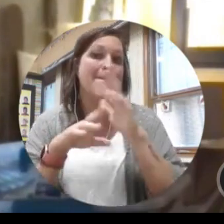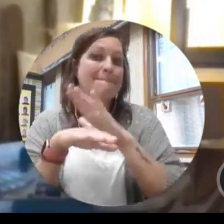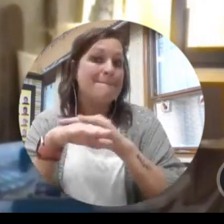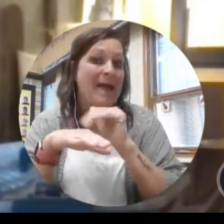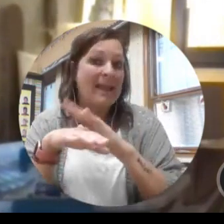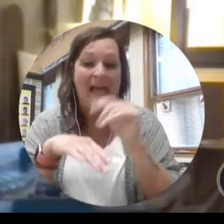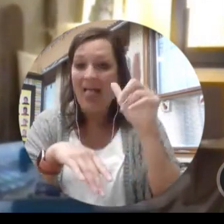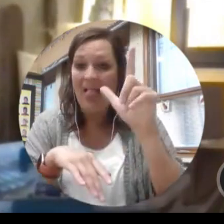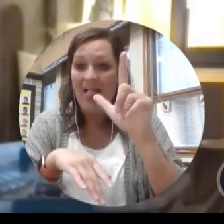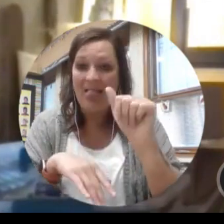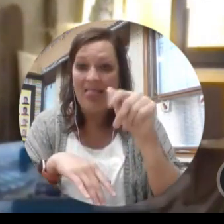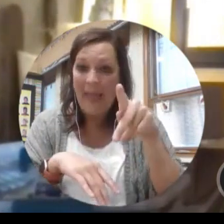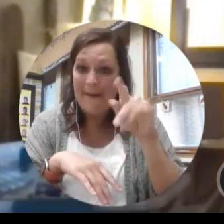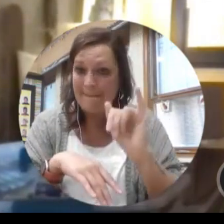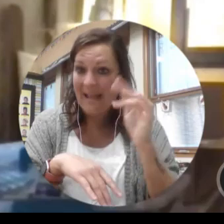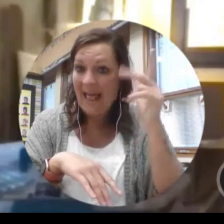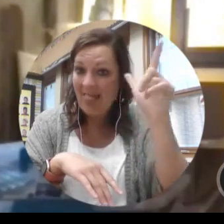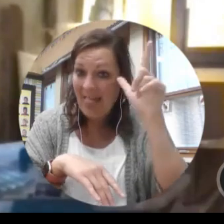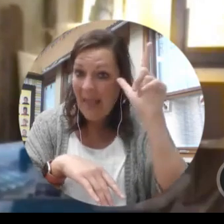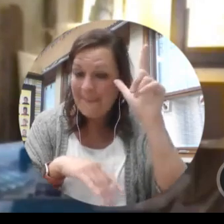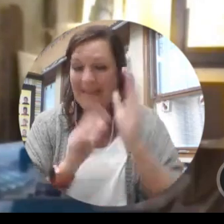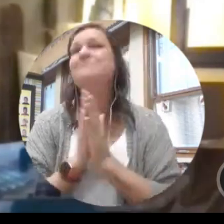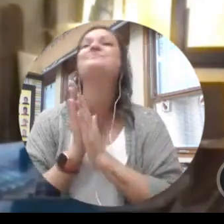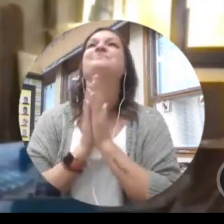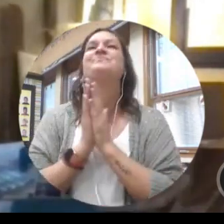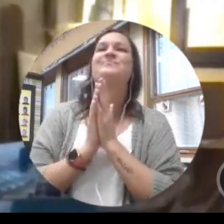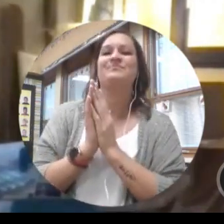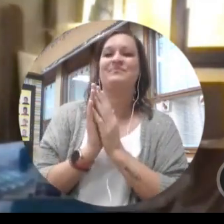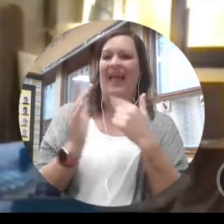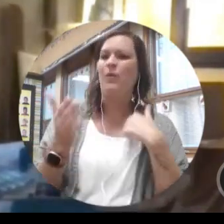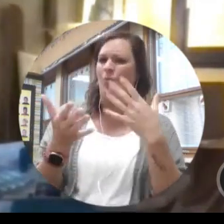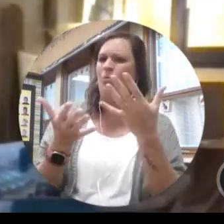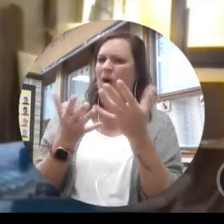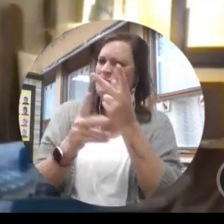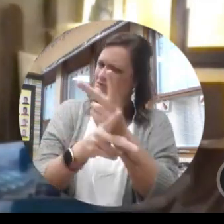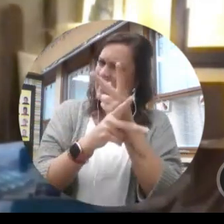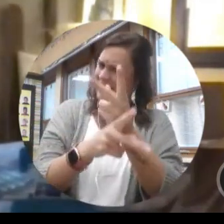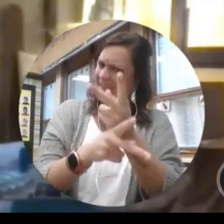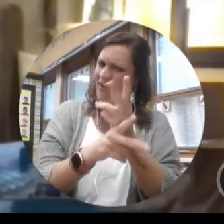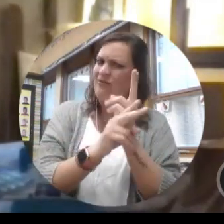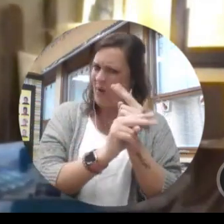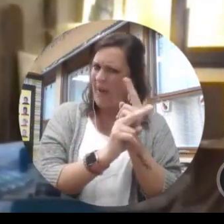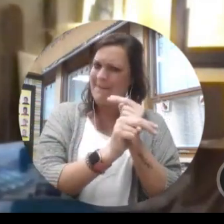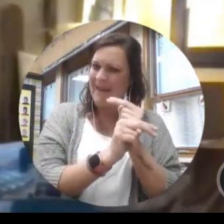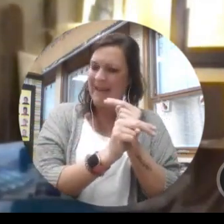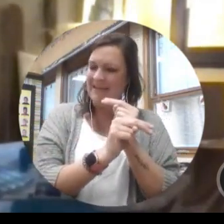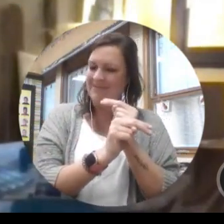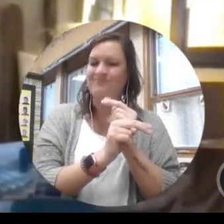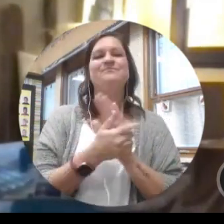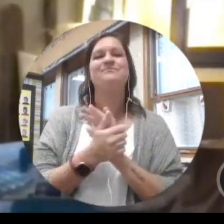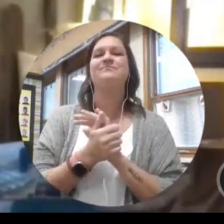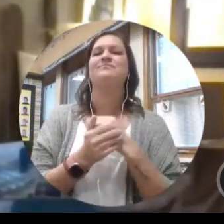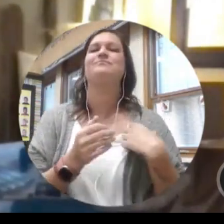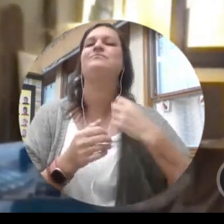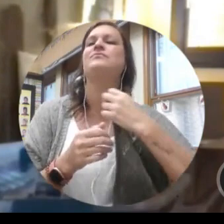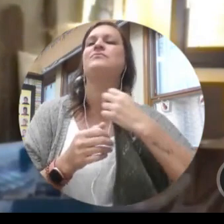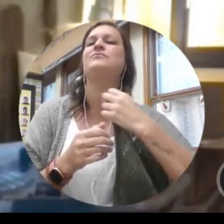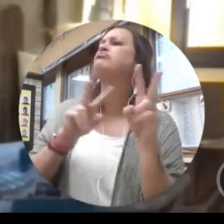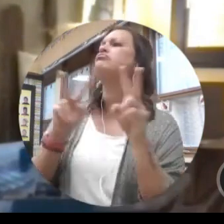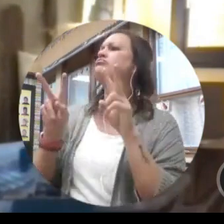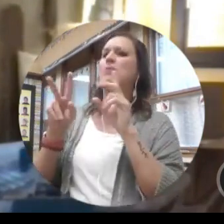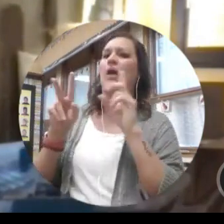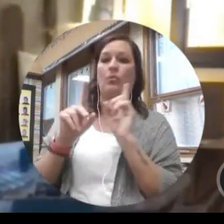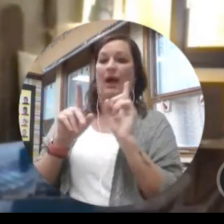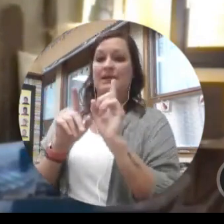on me, and I wanted to do everything right so Lappy would always love me best. Not like Maggie and Molly, who liked me fine until they had a